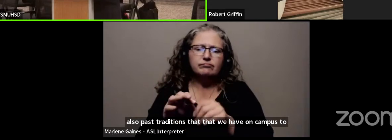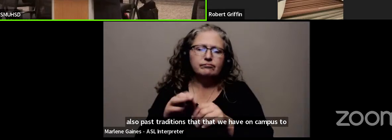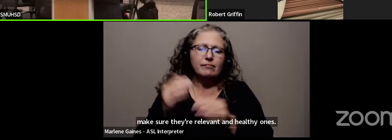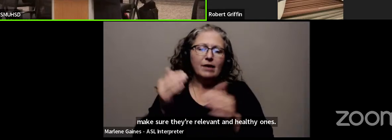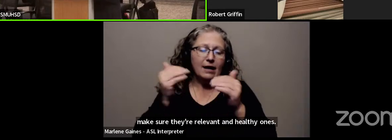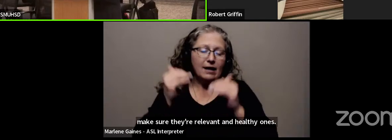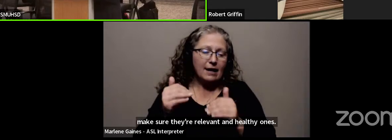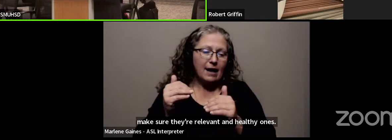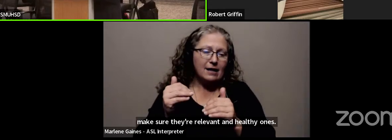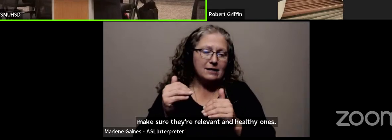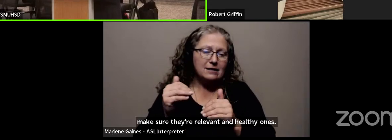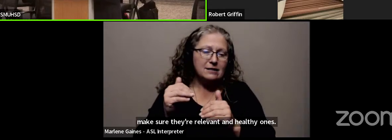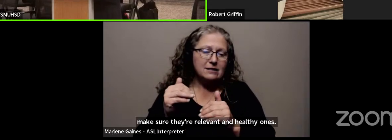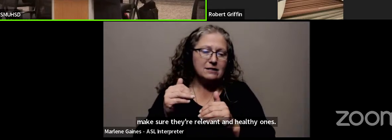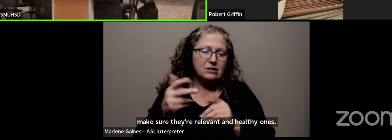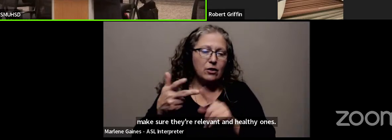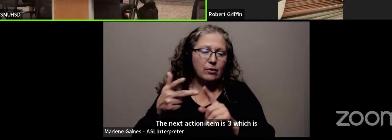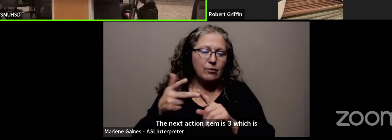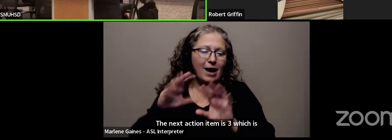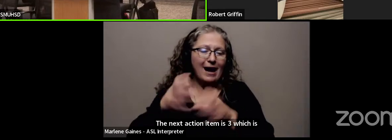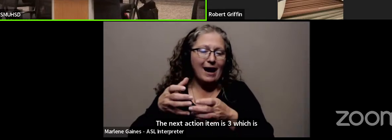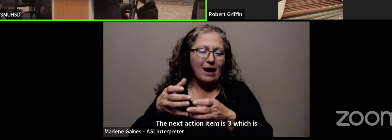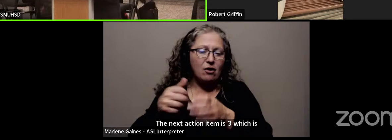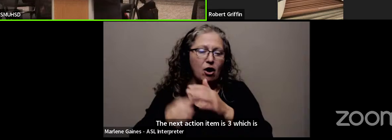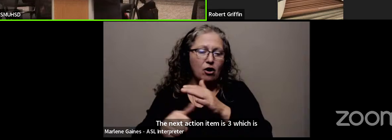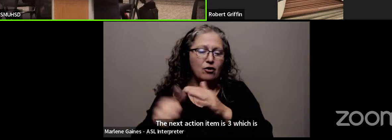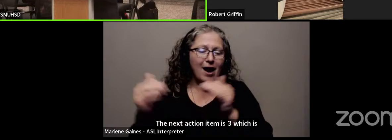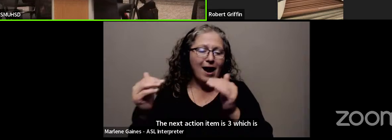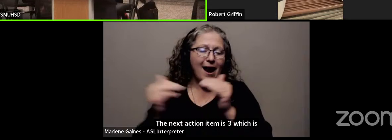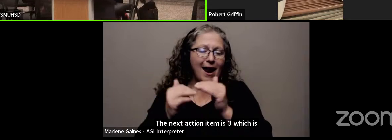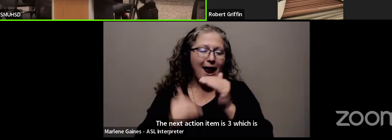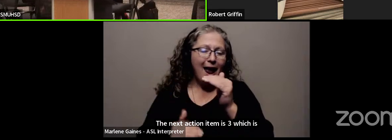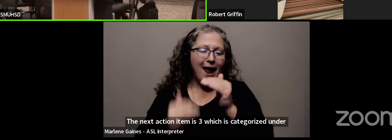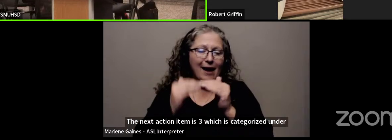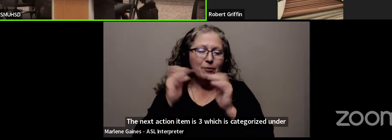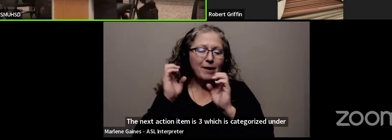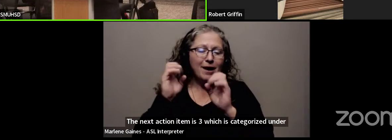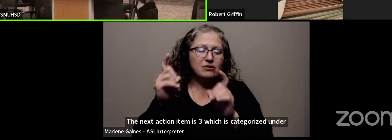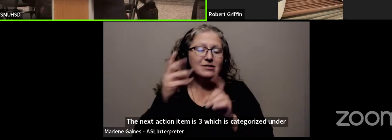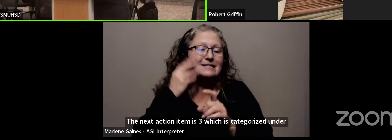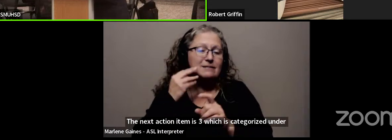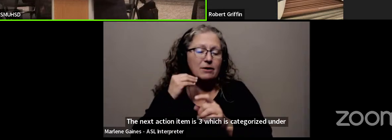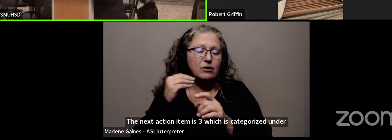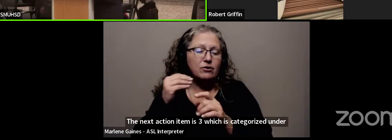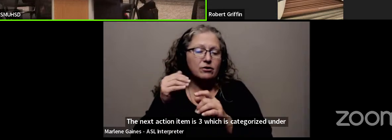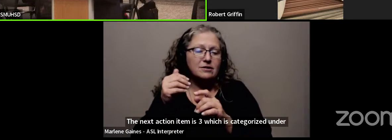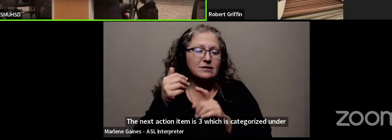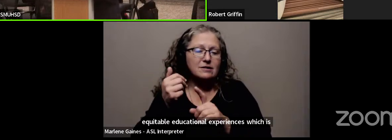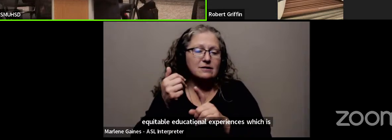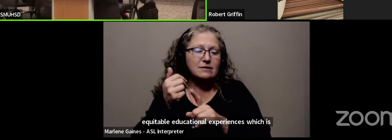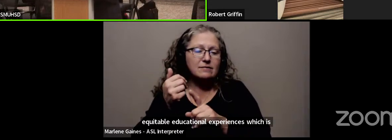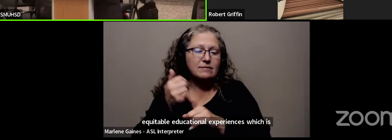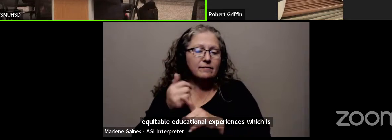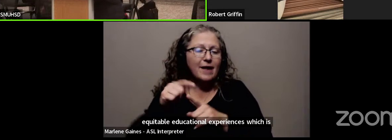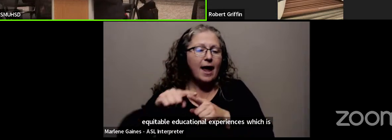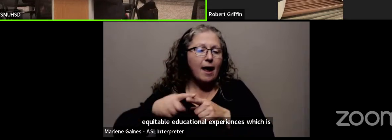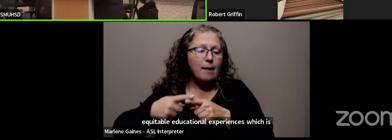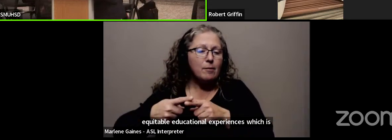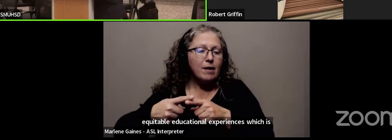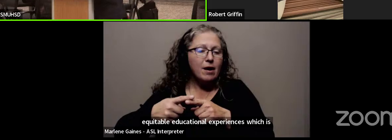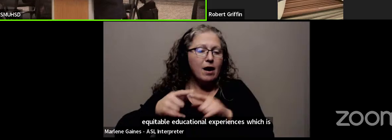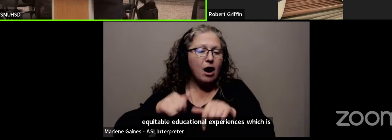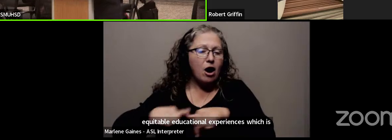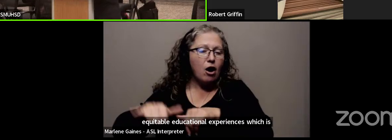action item is 3, which is categorized under equitable educational experiences, which is implementing